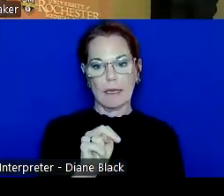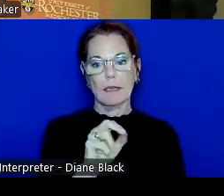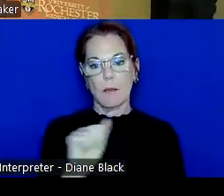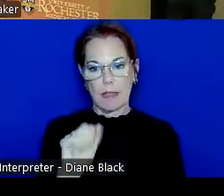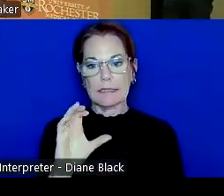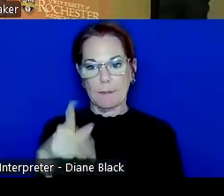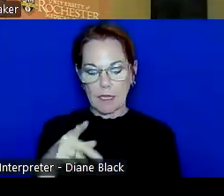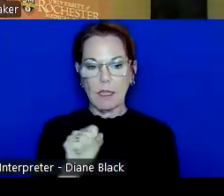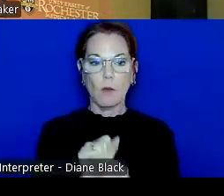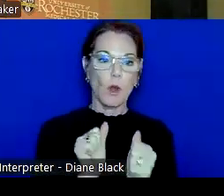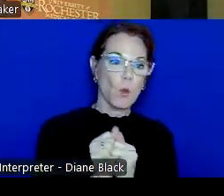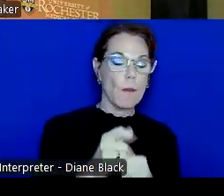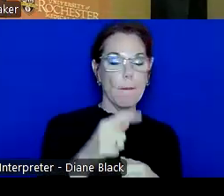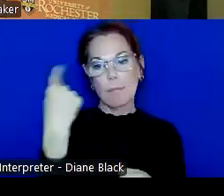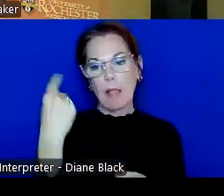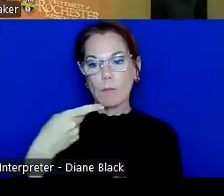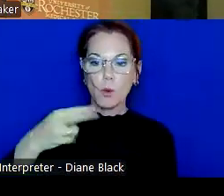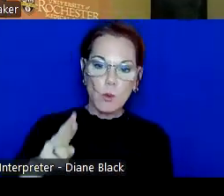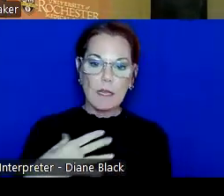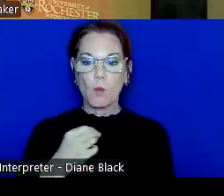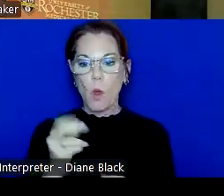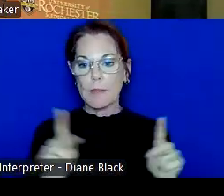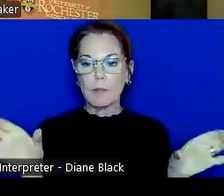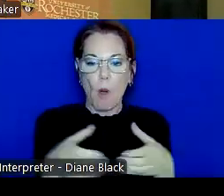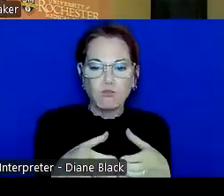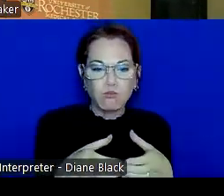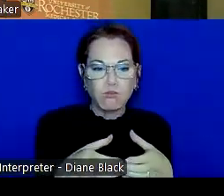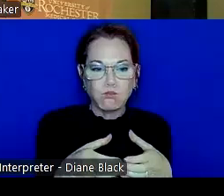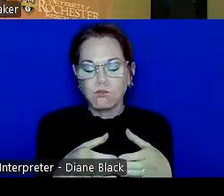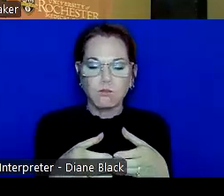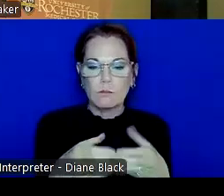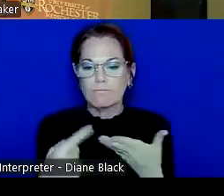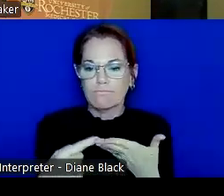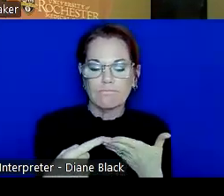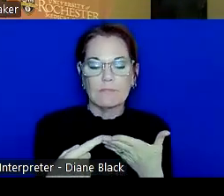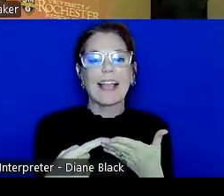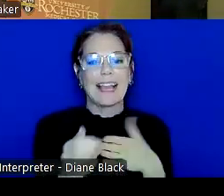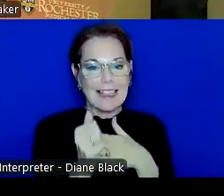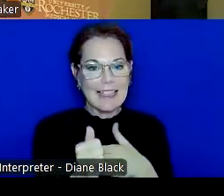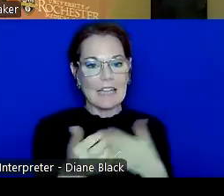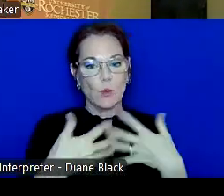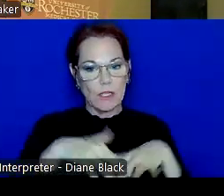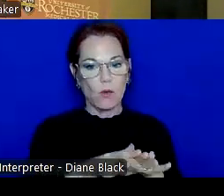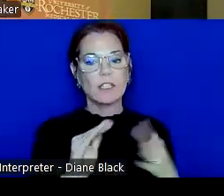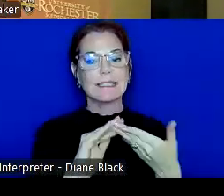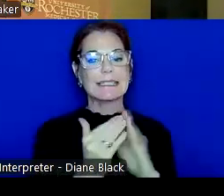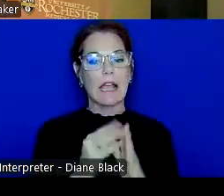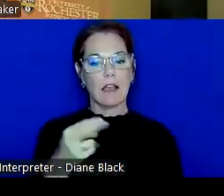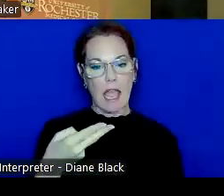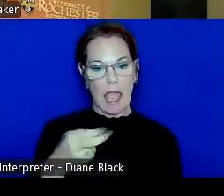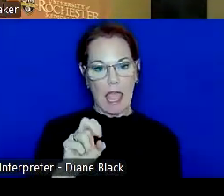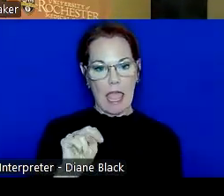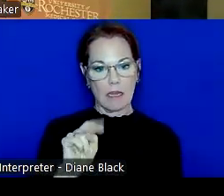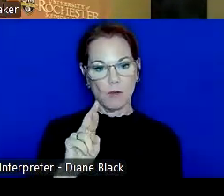worked with Black, Puerto Rican, and white folks. They got organized, and that led to the integration of the town of Henrietta, making it our most